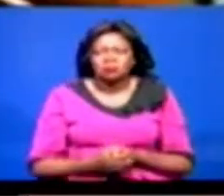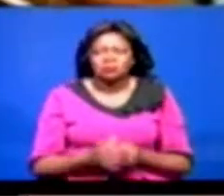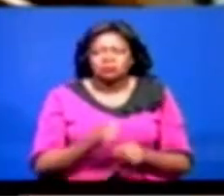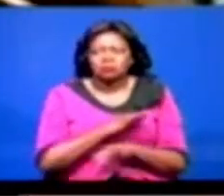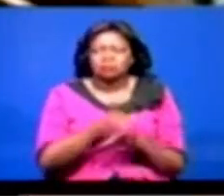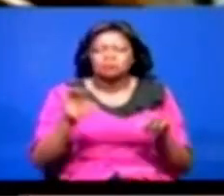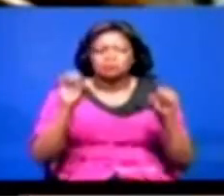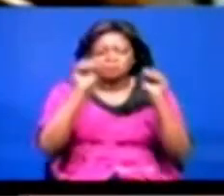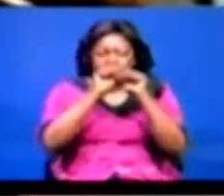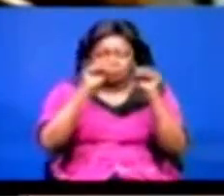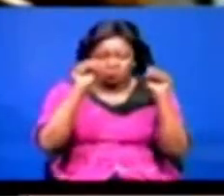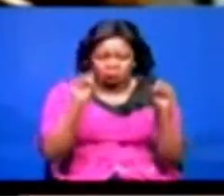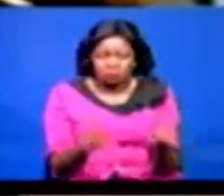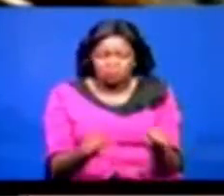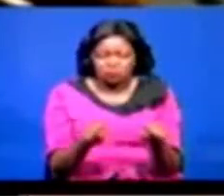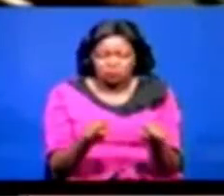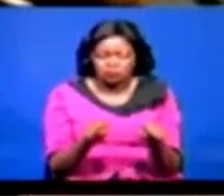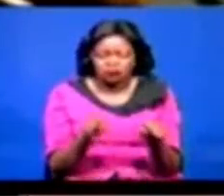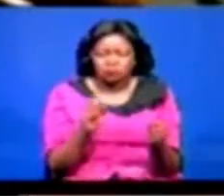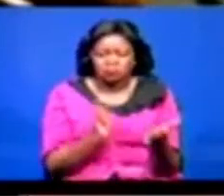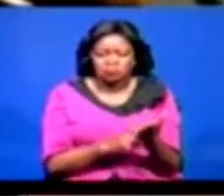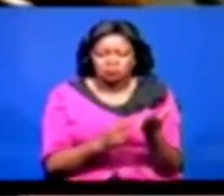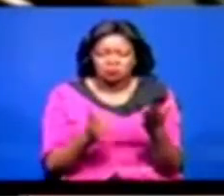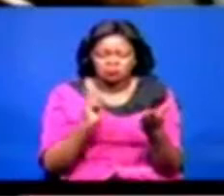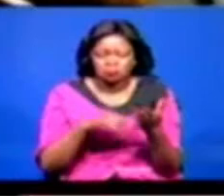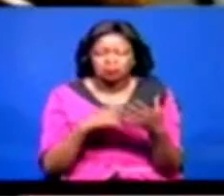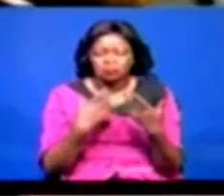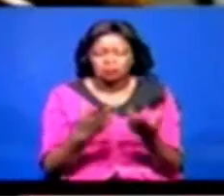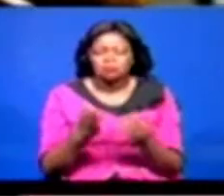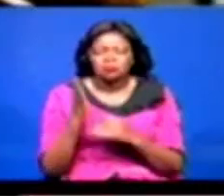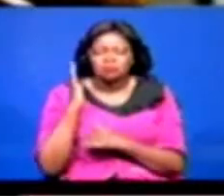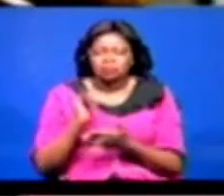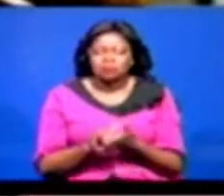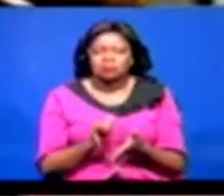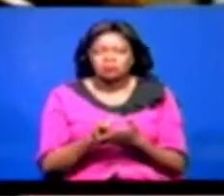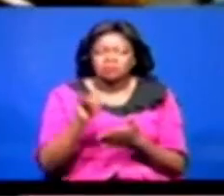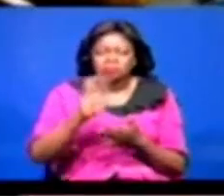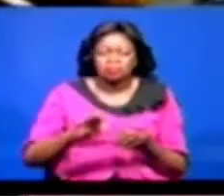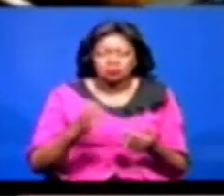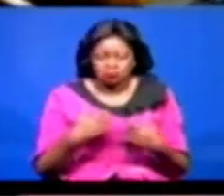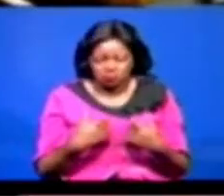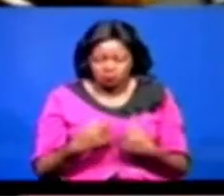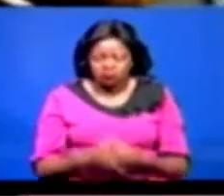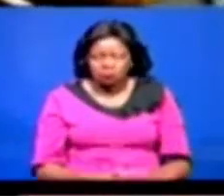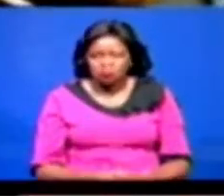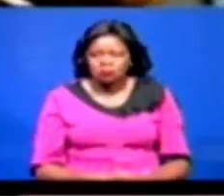systems even blinked. That is how secure that environment is.